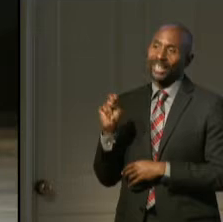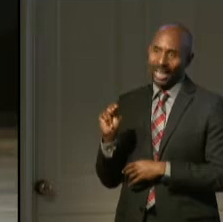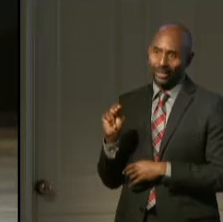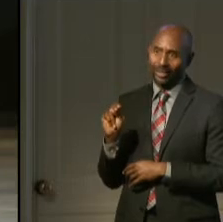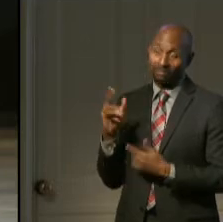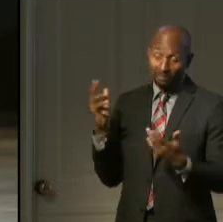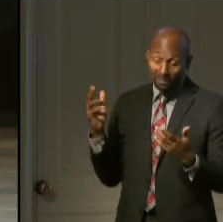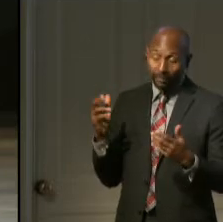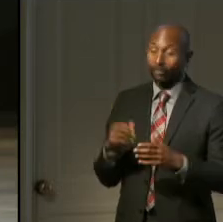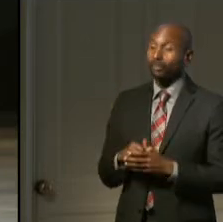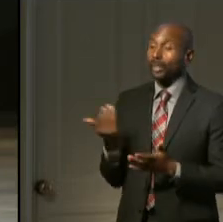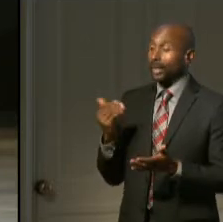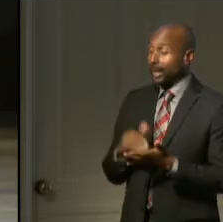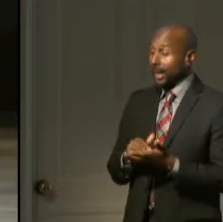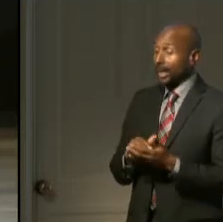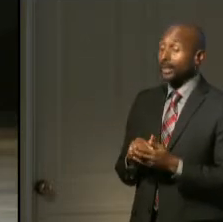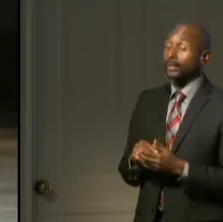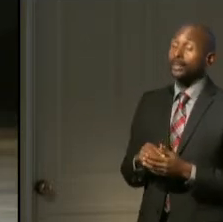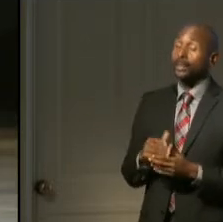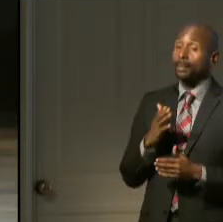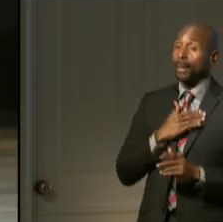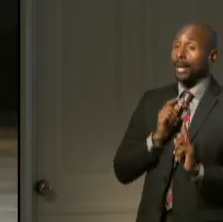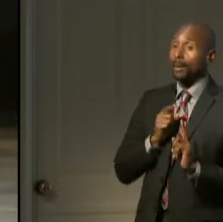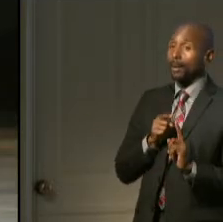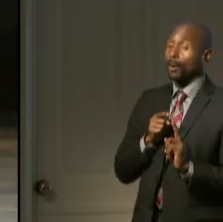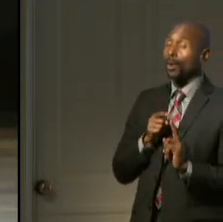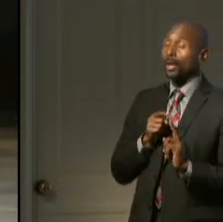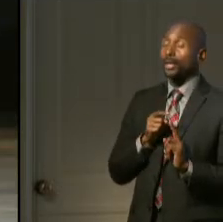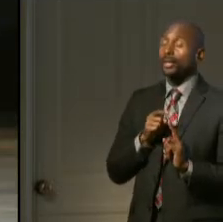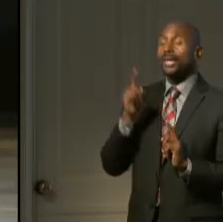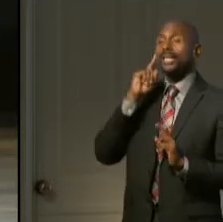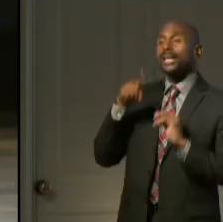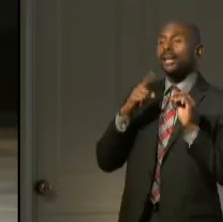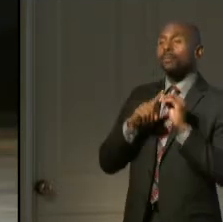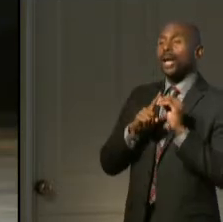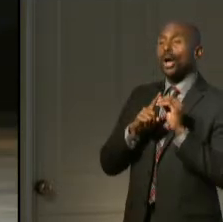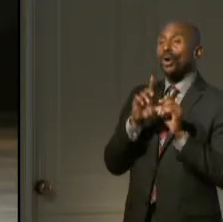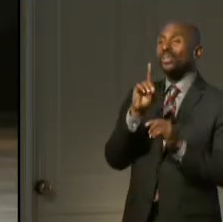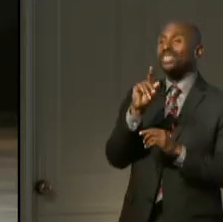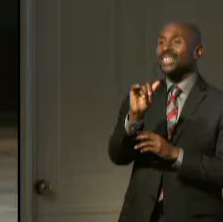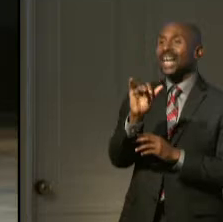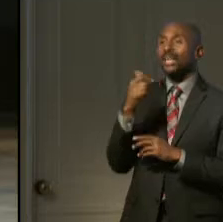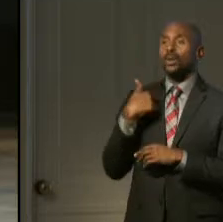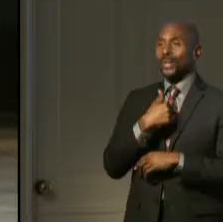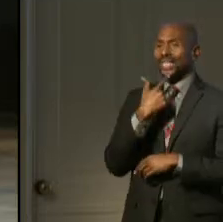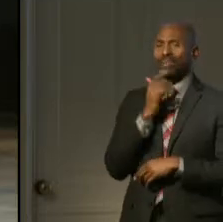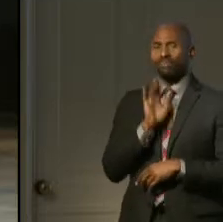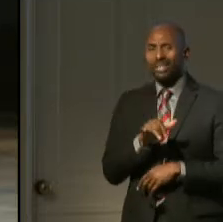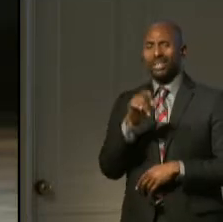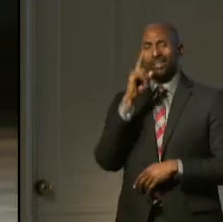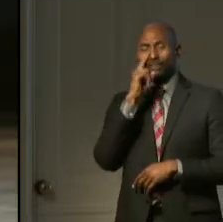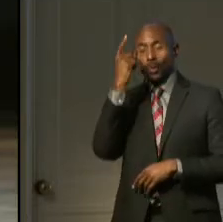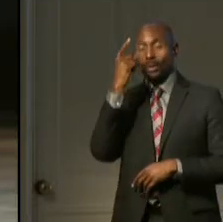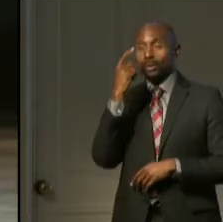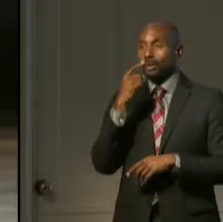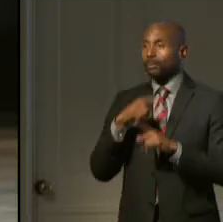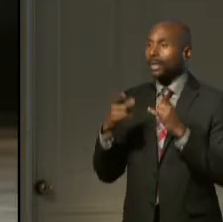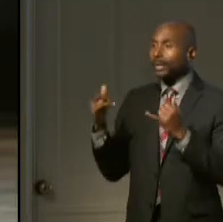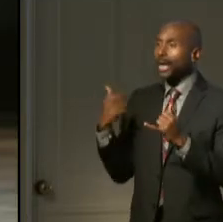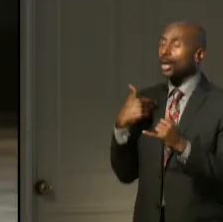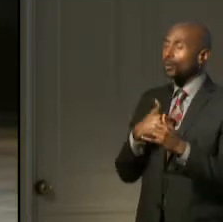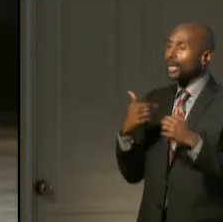Again, there was kind of my case about think about the boring data, and now that we are in a place where you